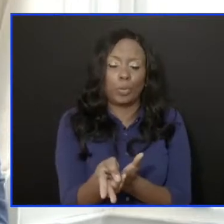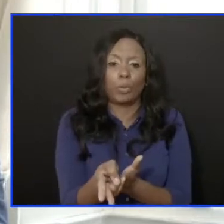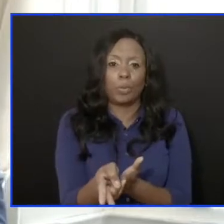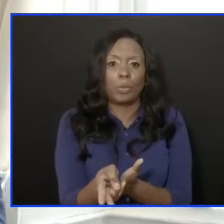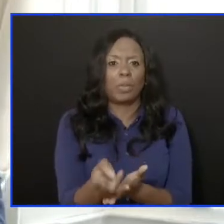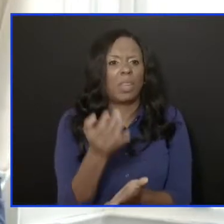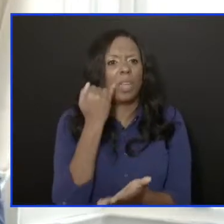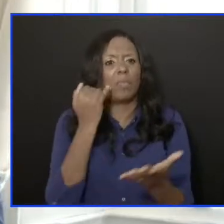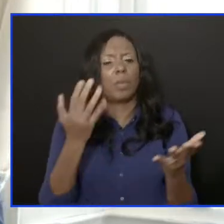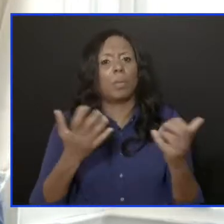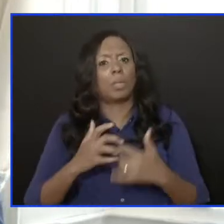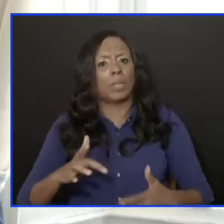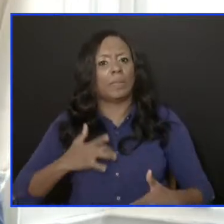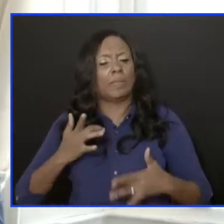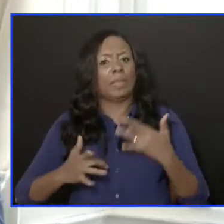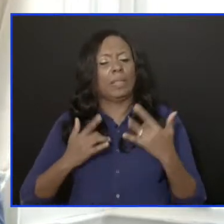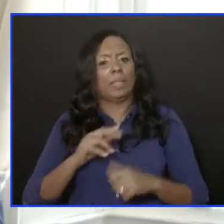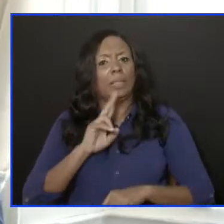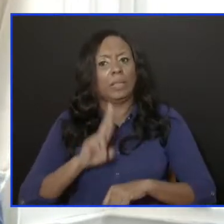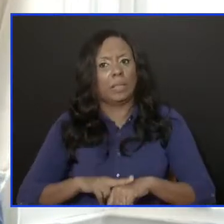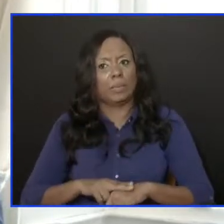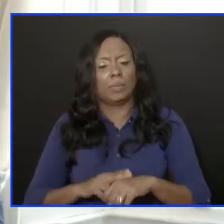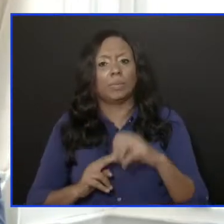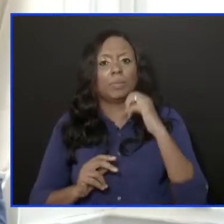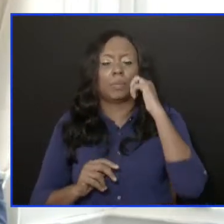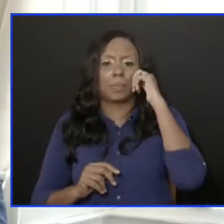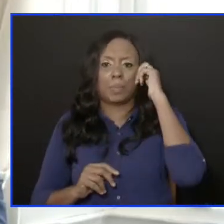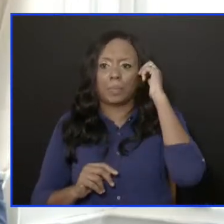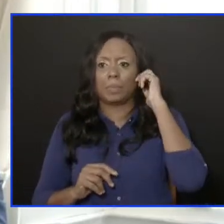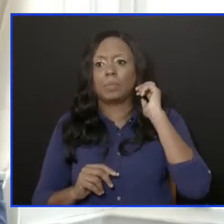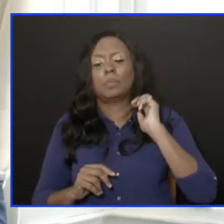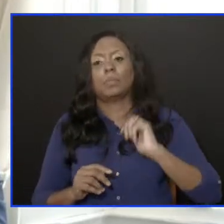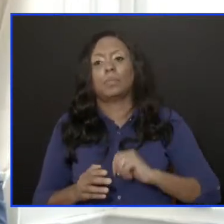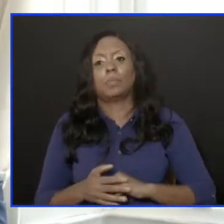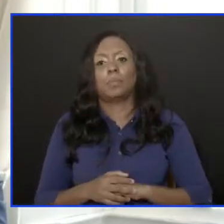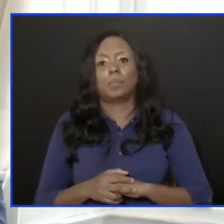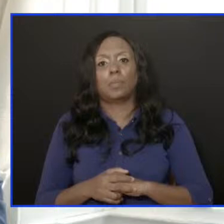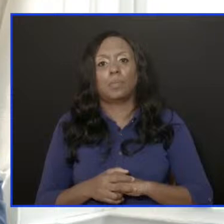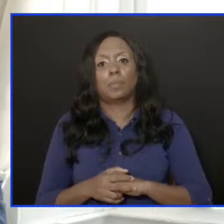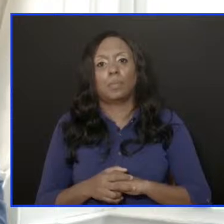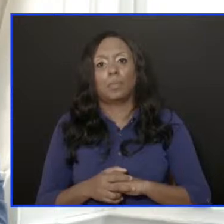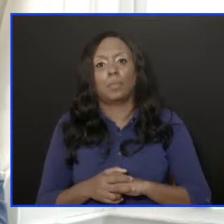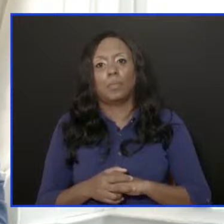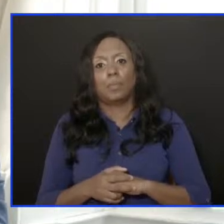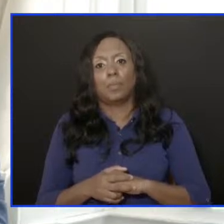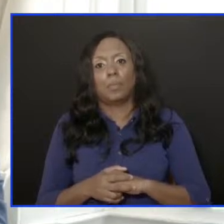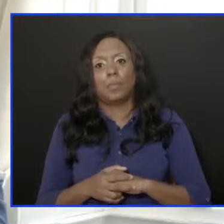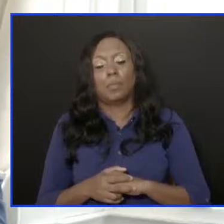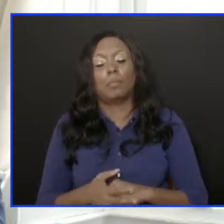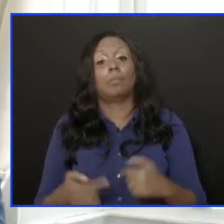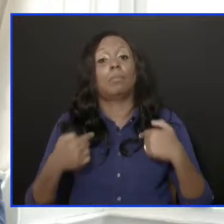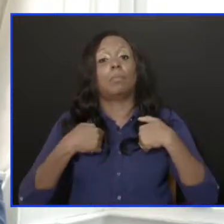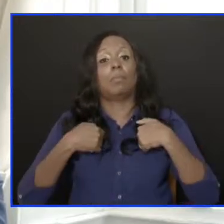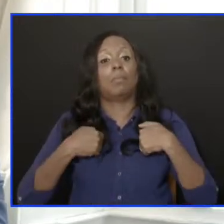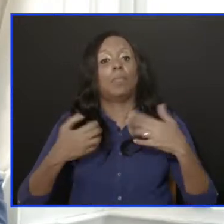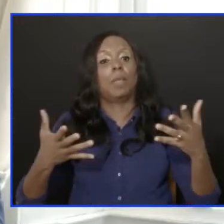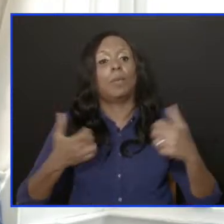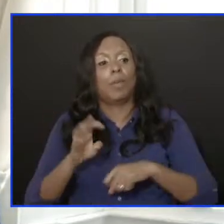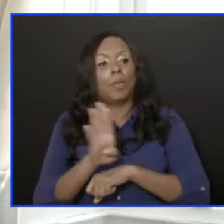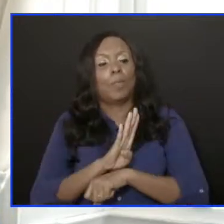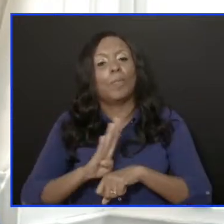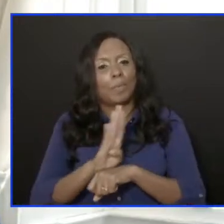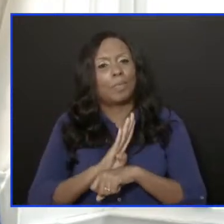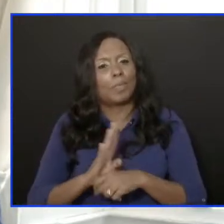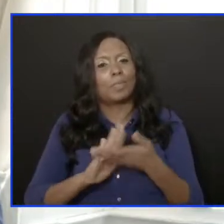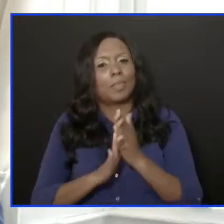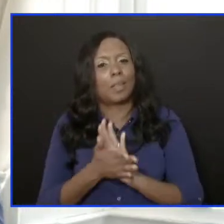to a sense of normalcy, and I keep saying it, one person in the world who wants us to get back to normal in Barbados is Dr. Corey Ford. I say, you can put it on